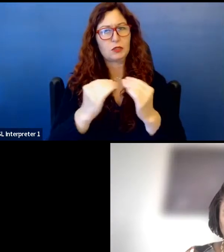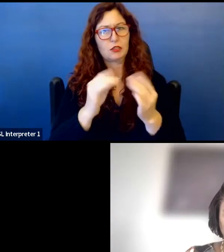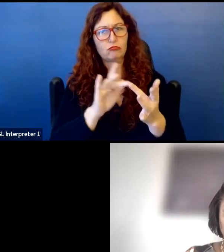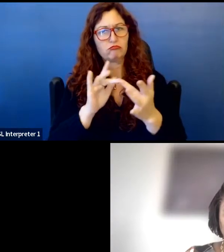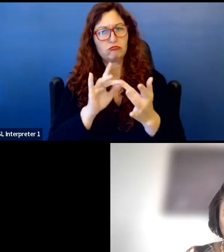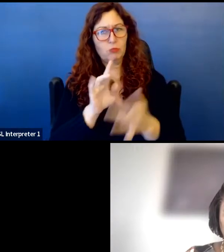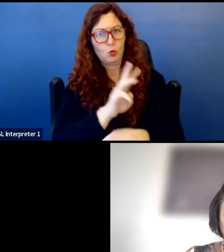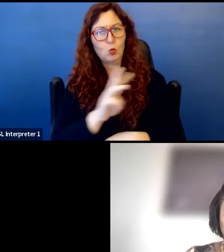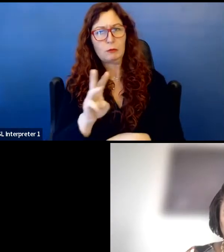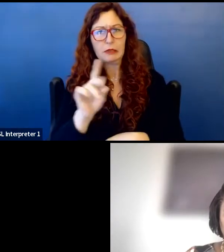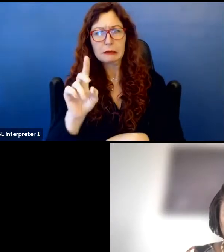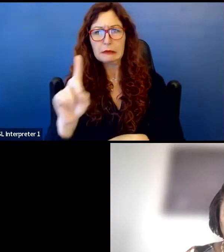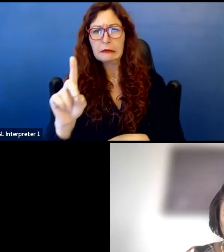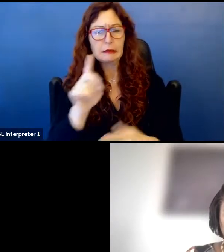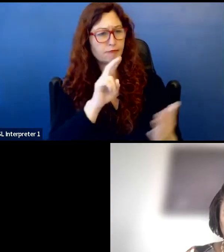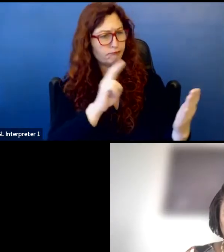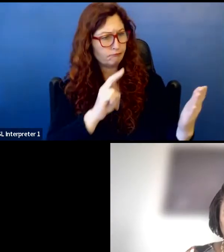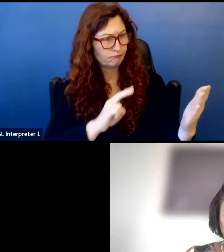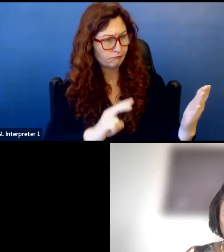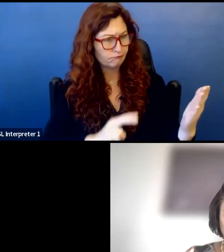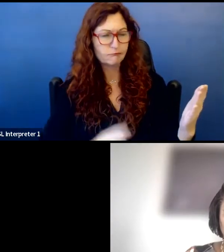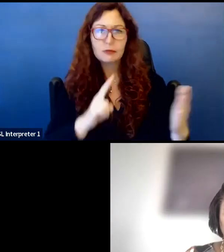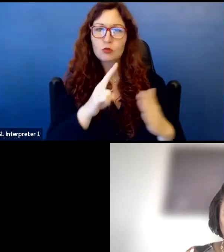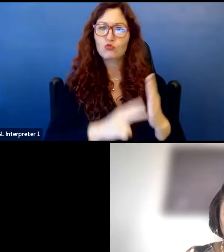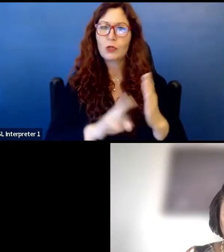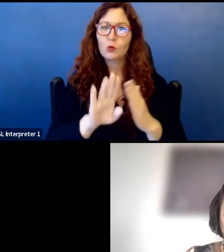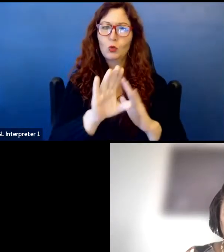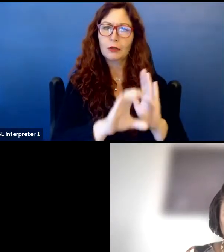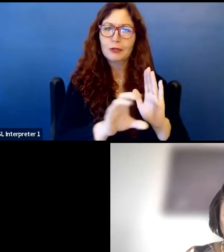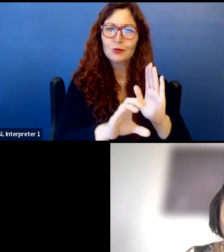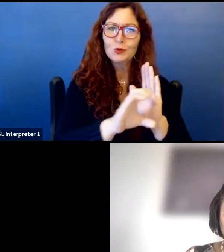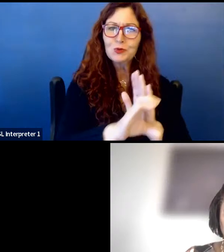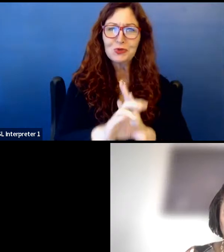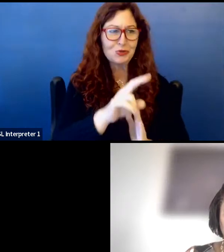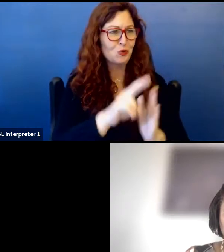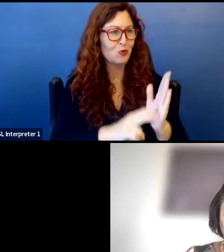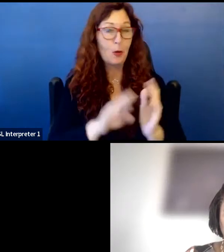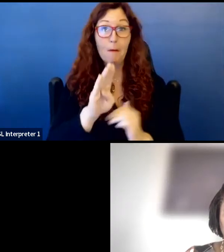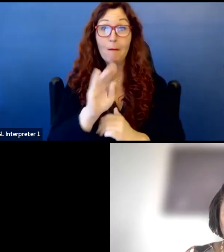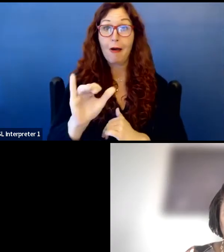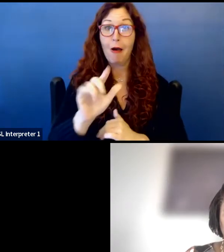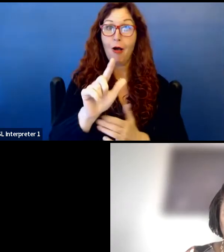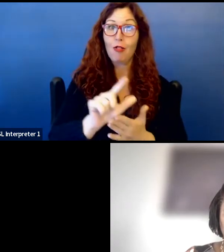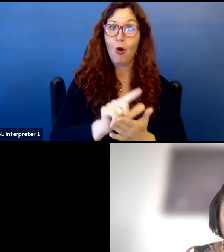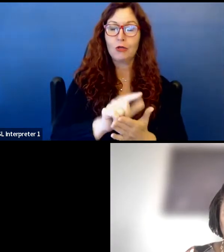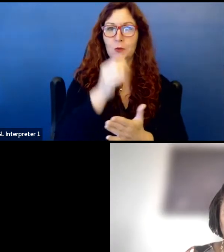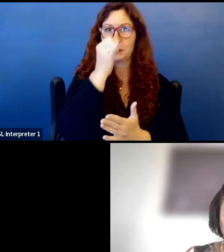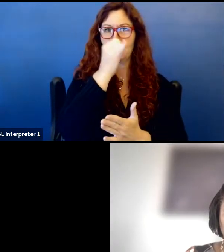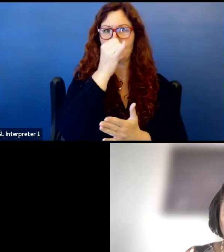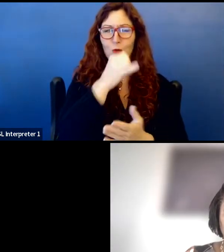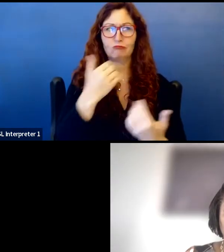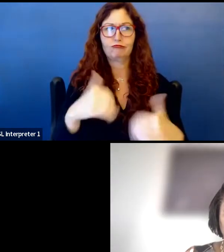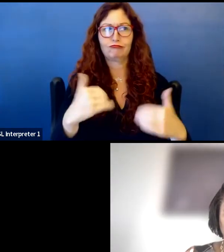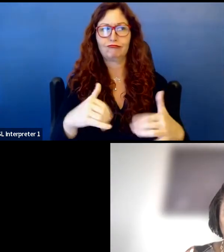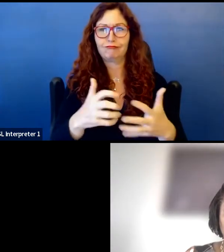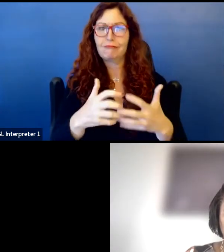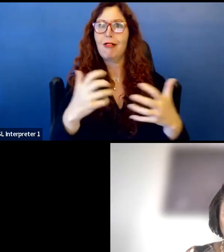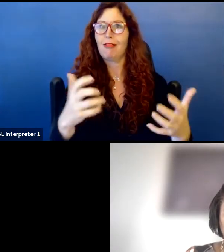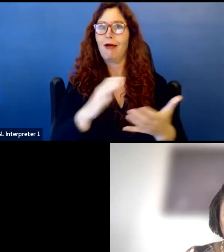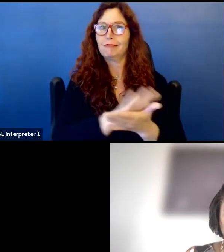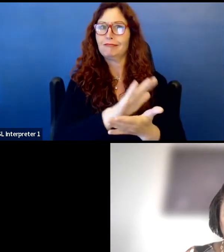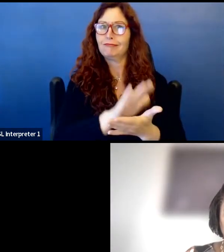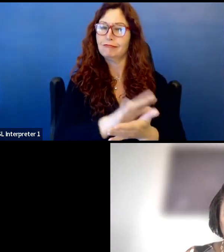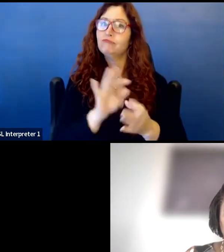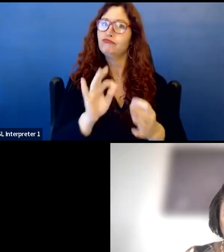organization's constitution and bylaws which seem to be pretty comprehensive documents looks like they're periodically updated